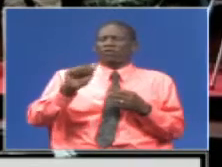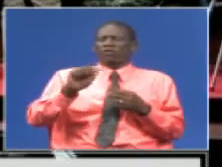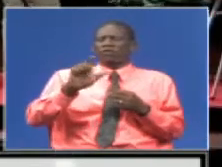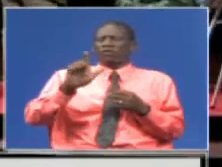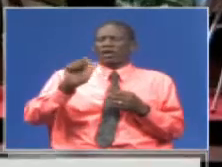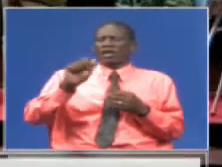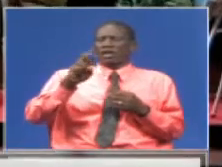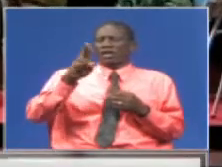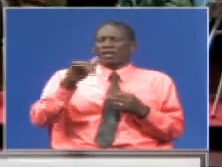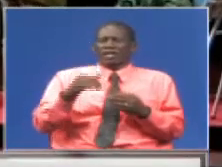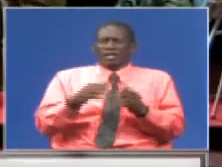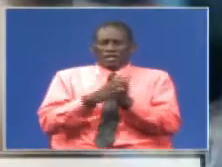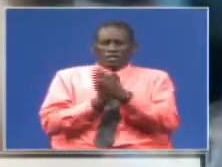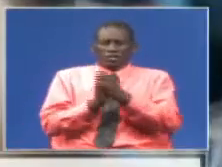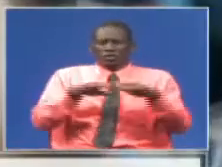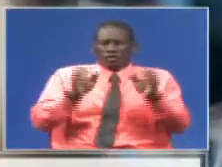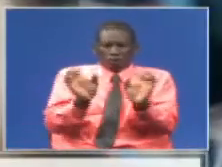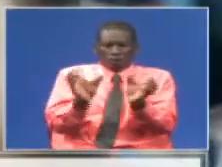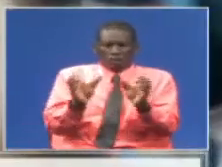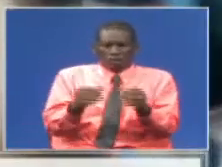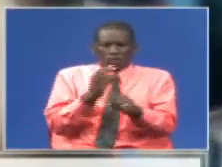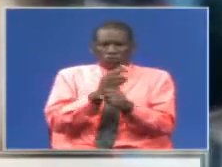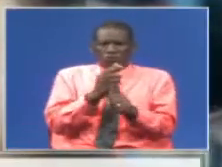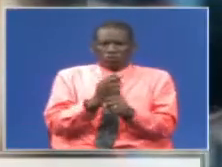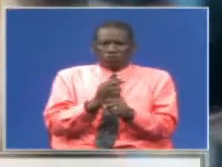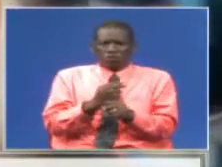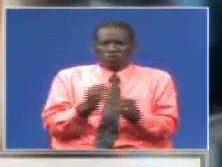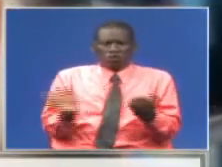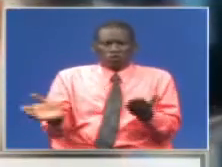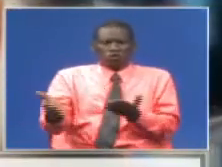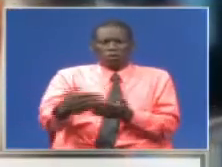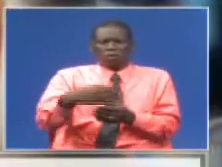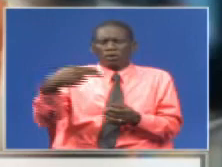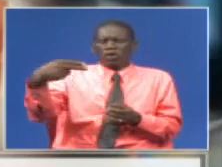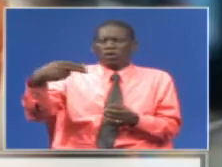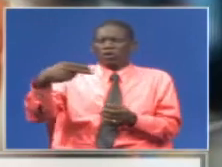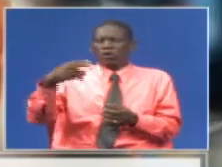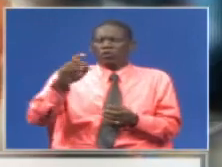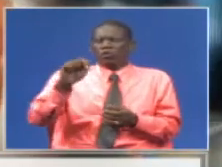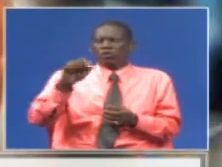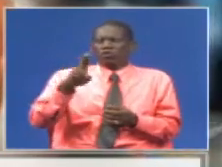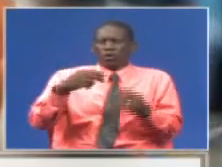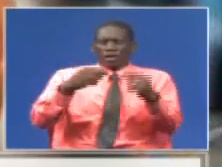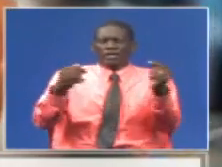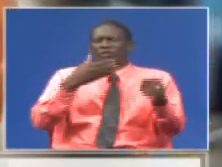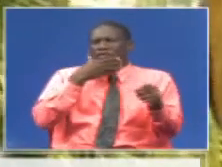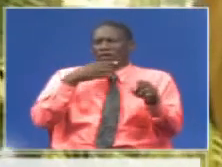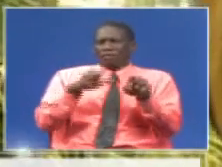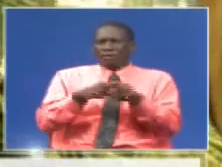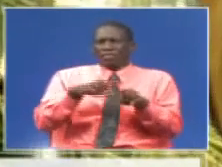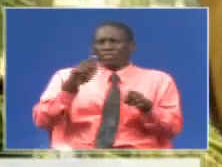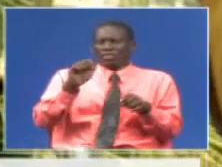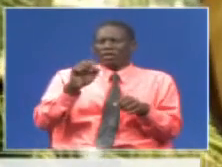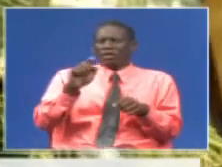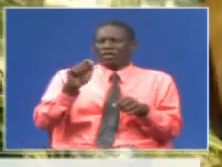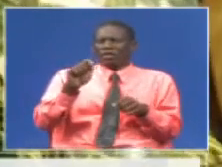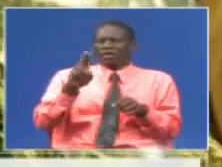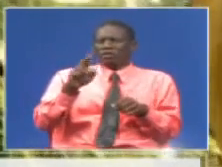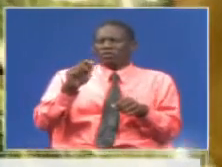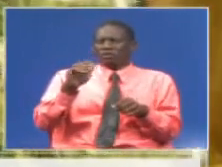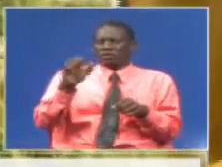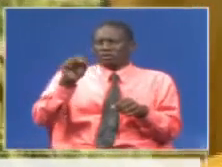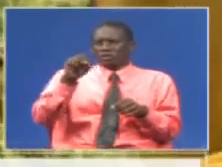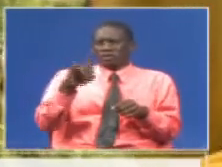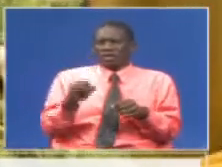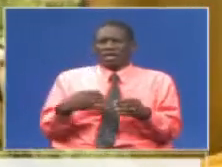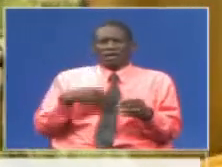figure in the story of how media was used to mobilize the Hutu community against their brothers, is also here. I think people underestimate just